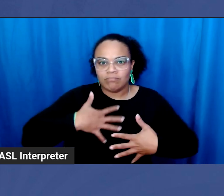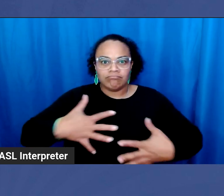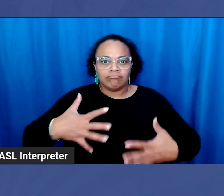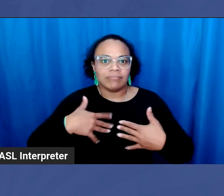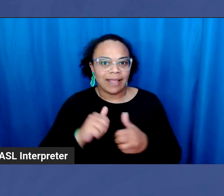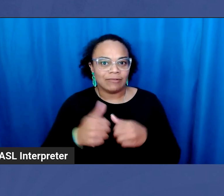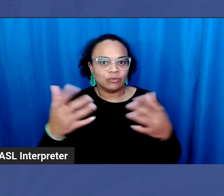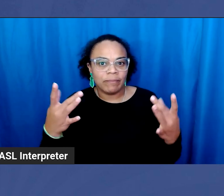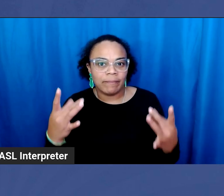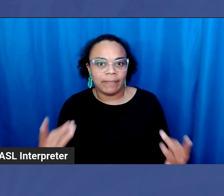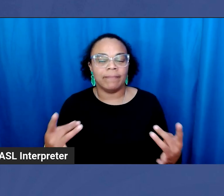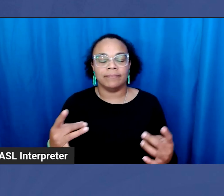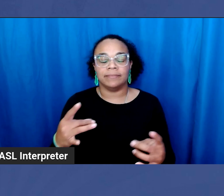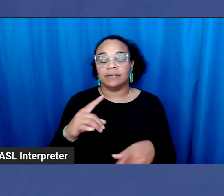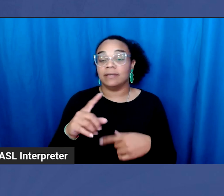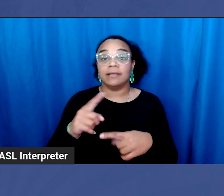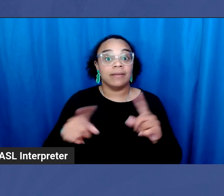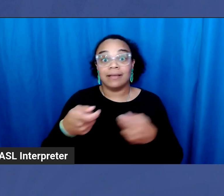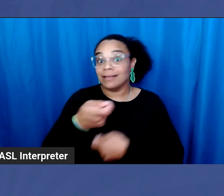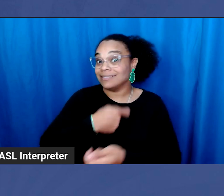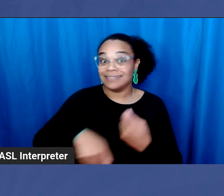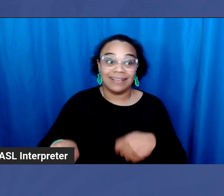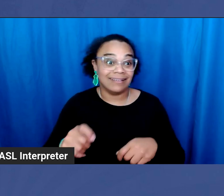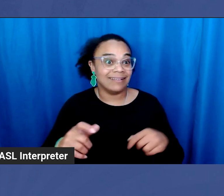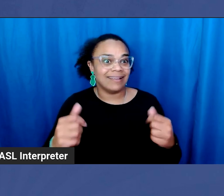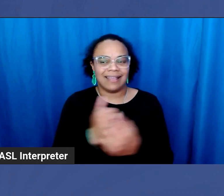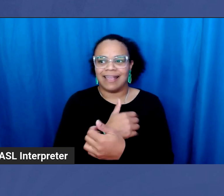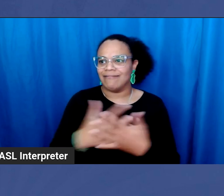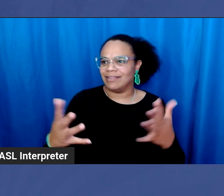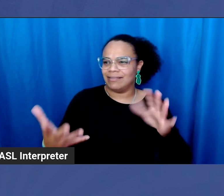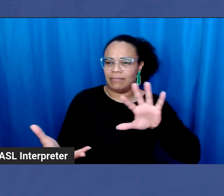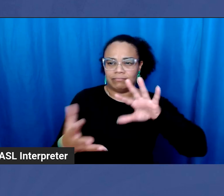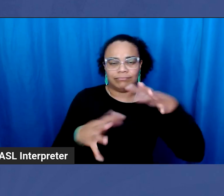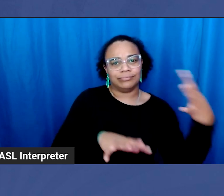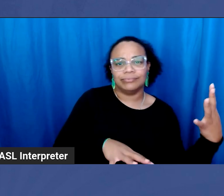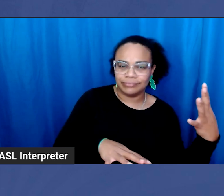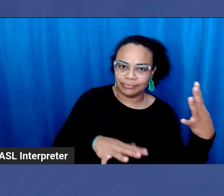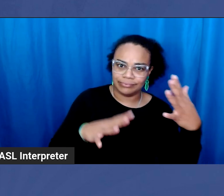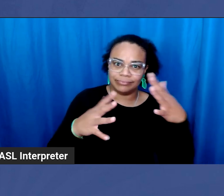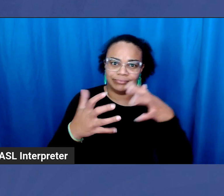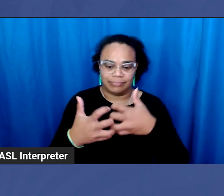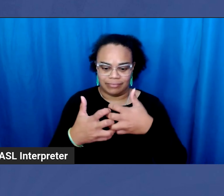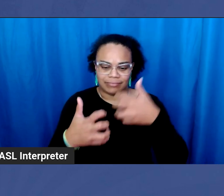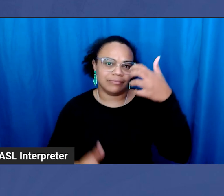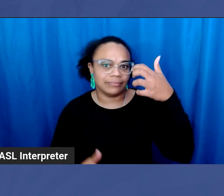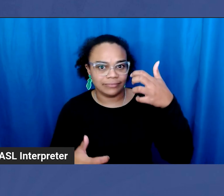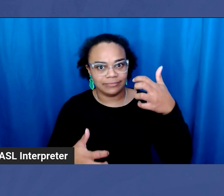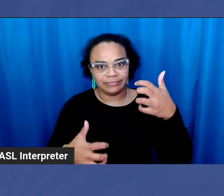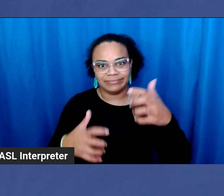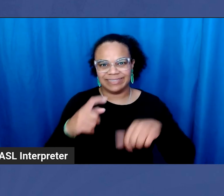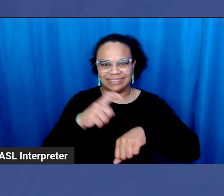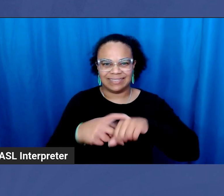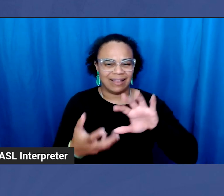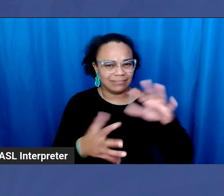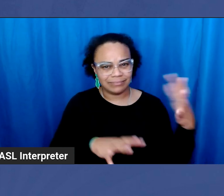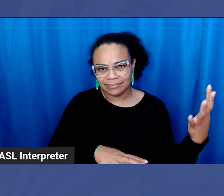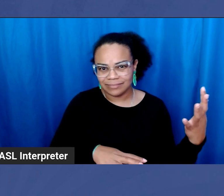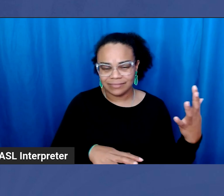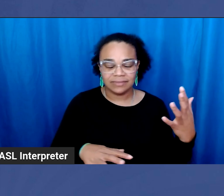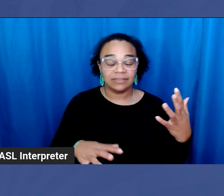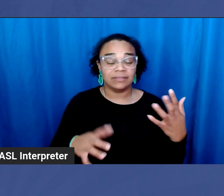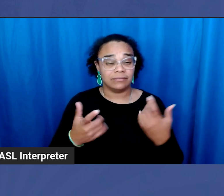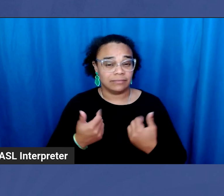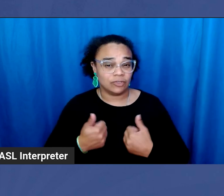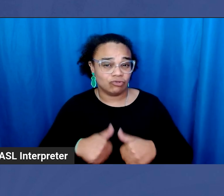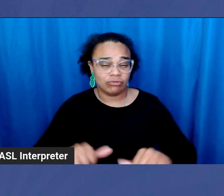ever created, when instead everything falls out of synchronized, mechanized time. A bubbling attempt